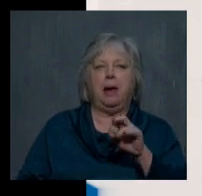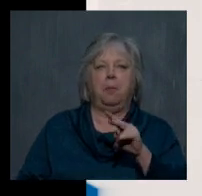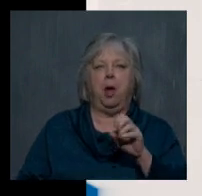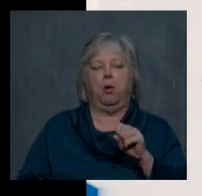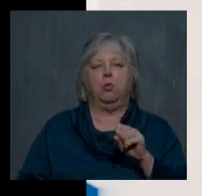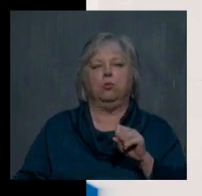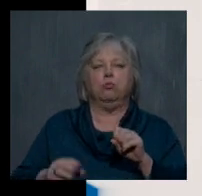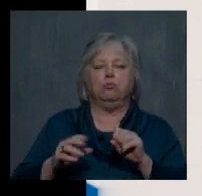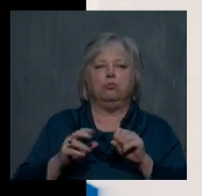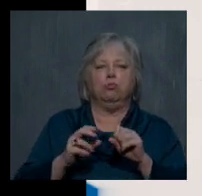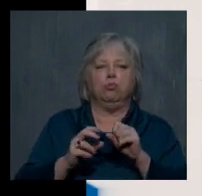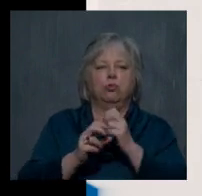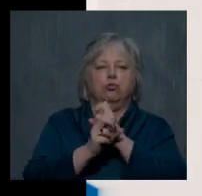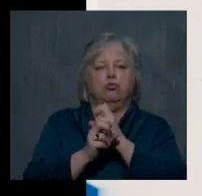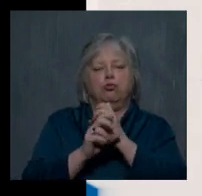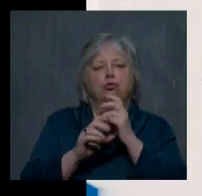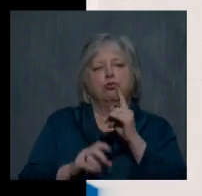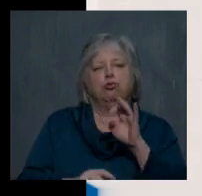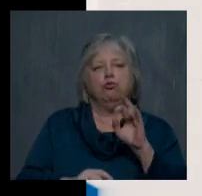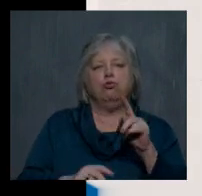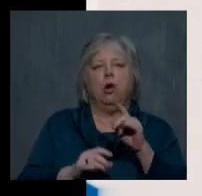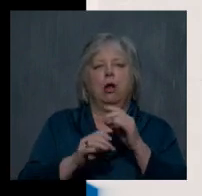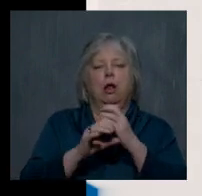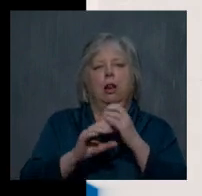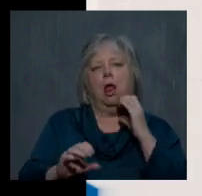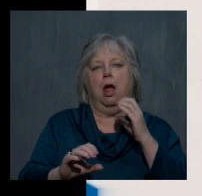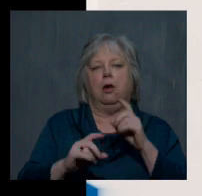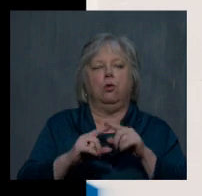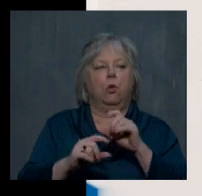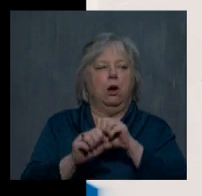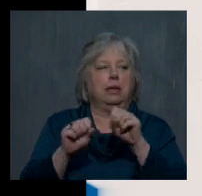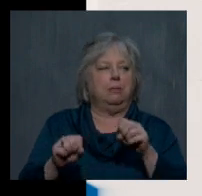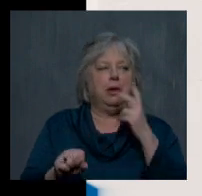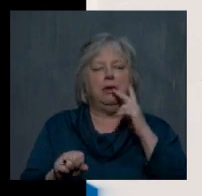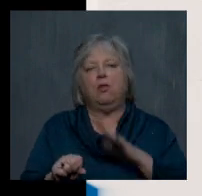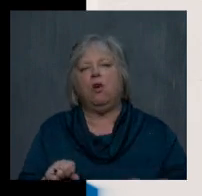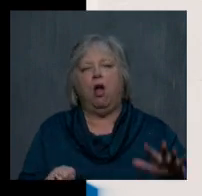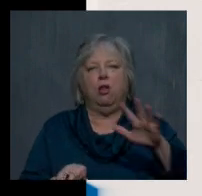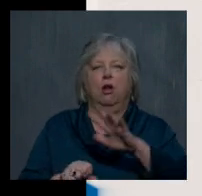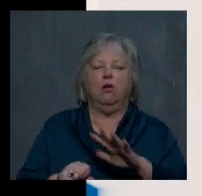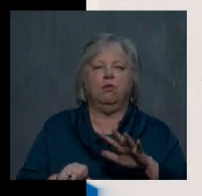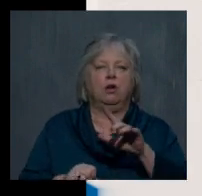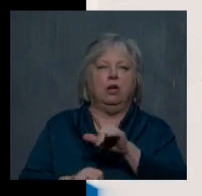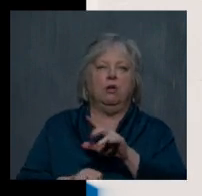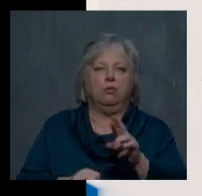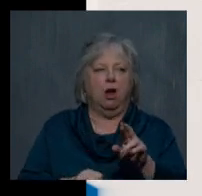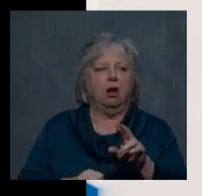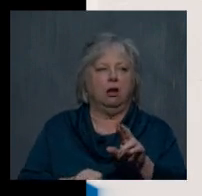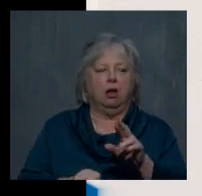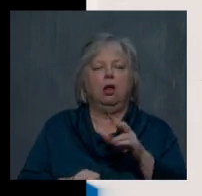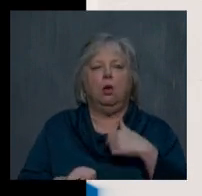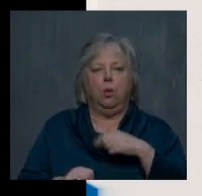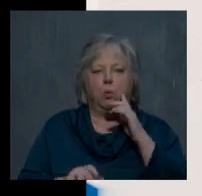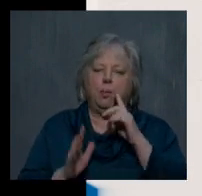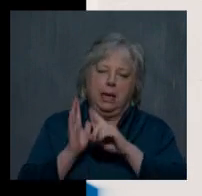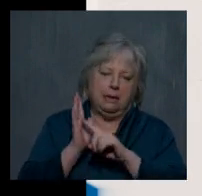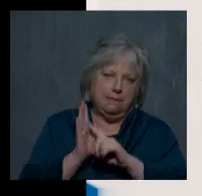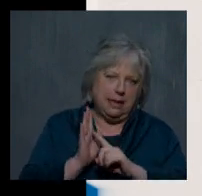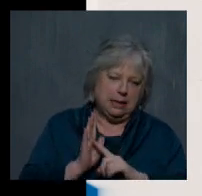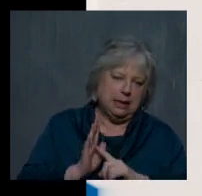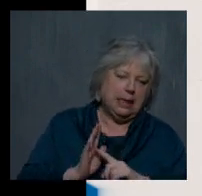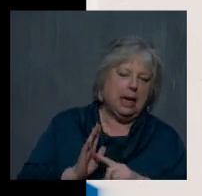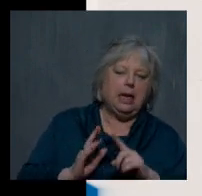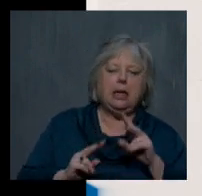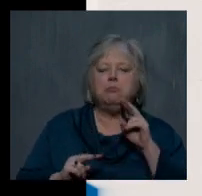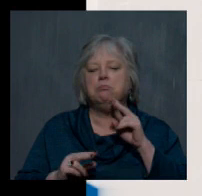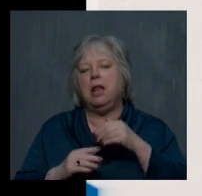got, the major trunk lines to our system, and you can see they're all over the city, and we'll be looking at within the next